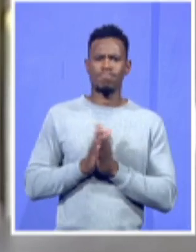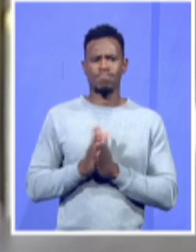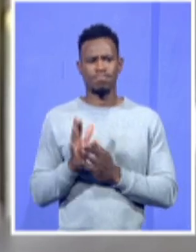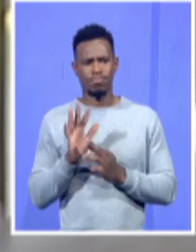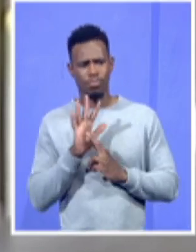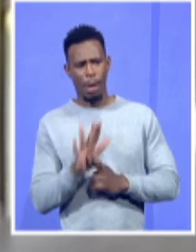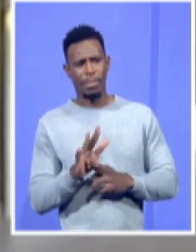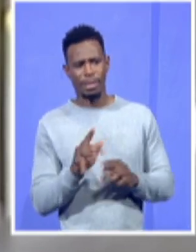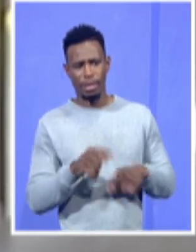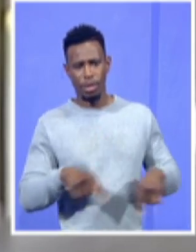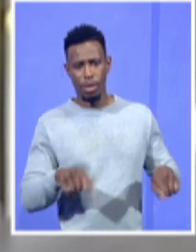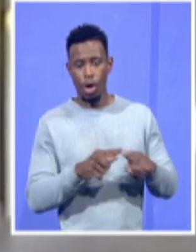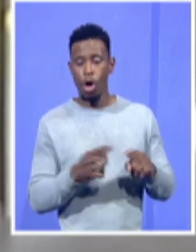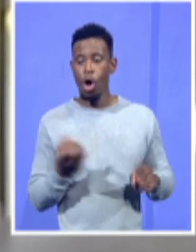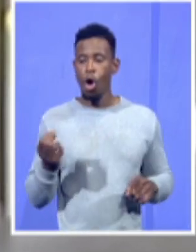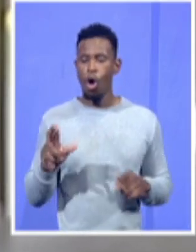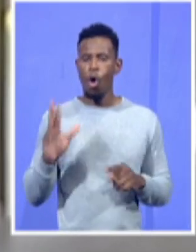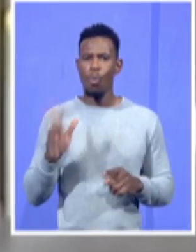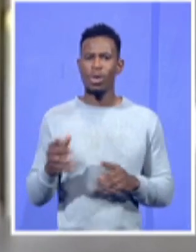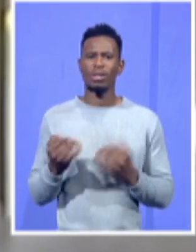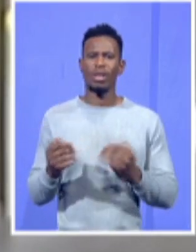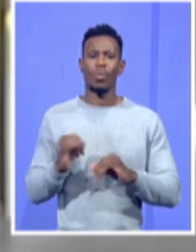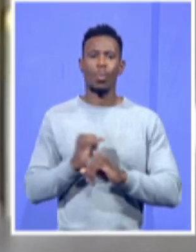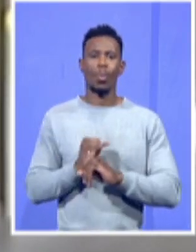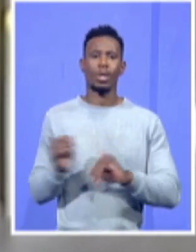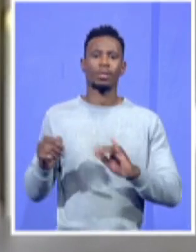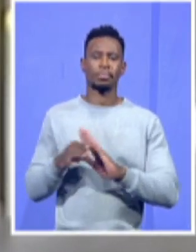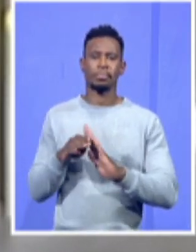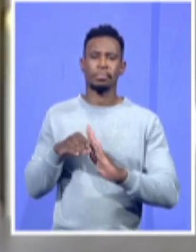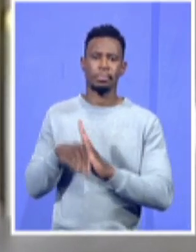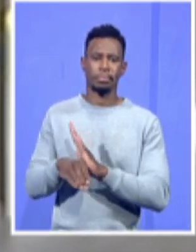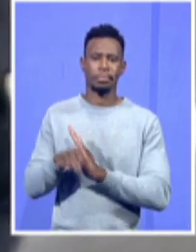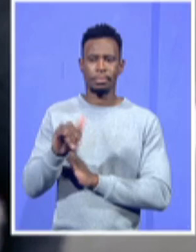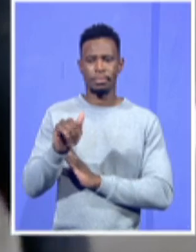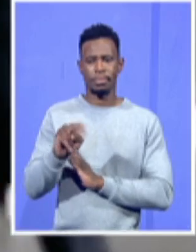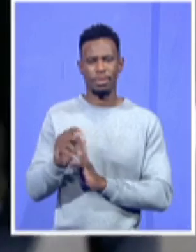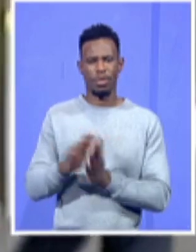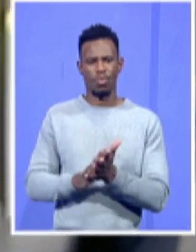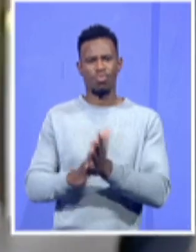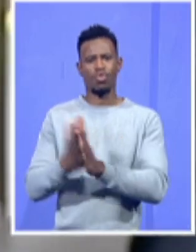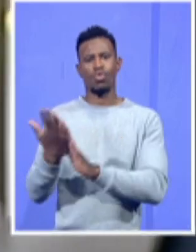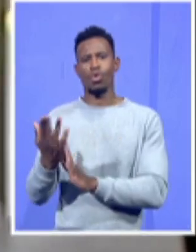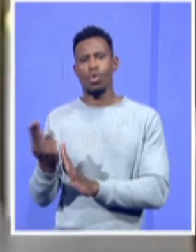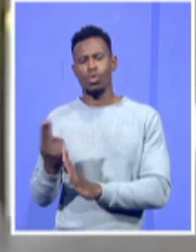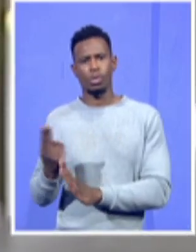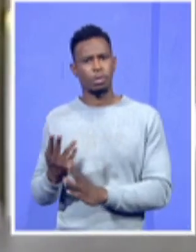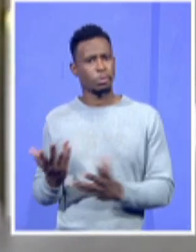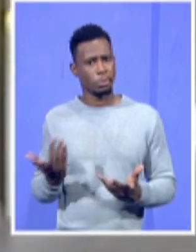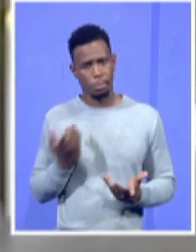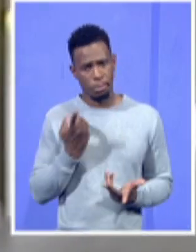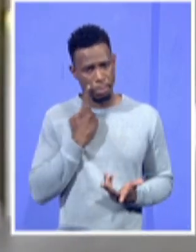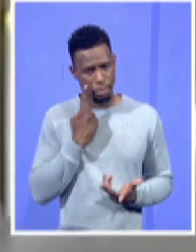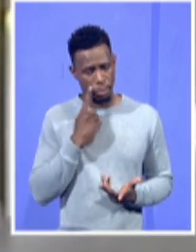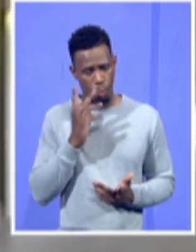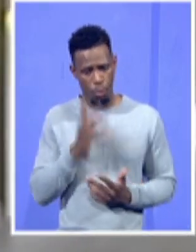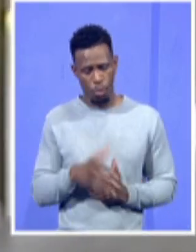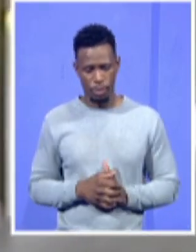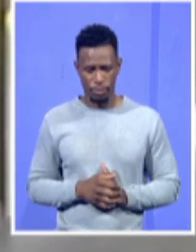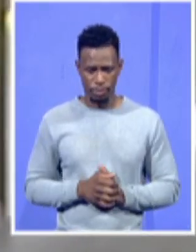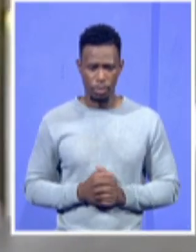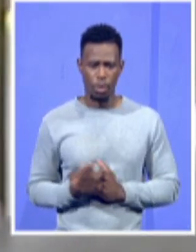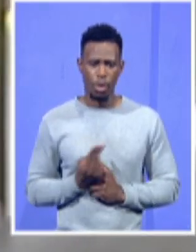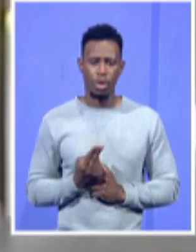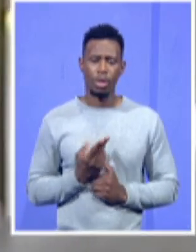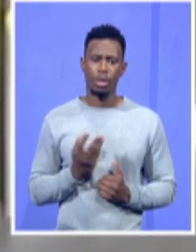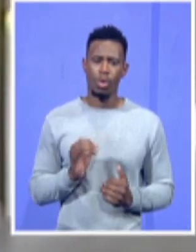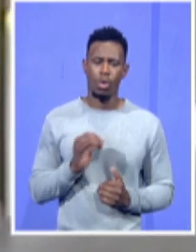provincial conference, or it will further plunge the governing party into a crisis and further deteriorate service delivery in the province. You've seen the reports